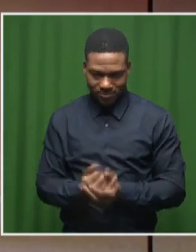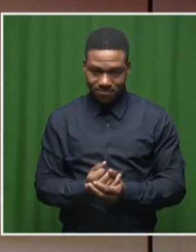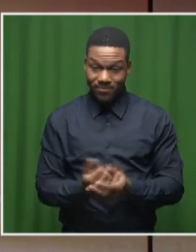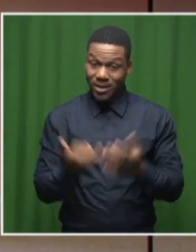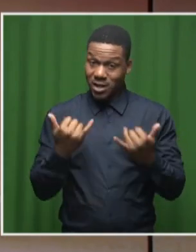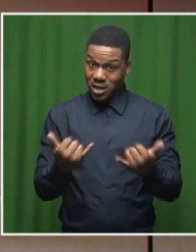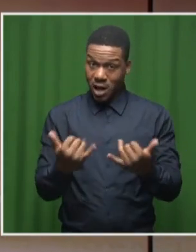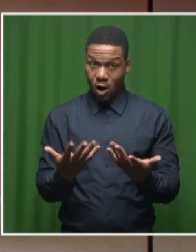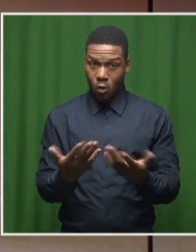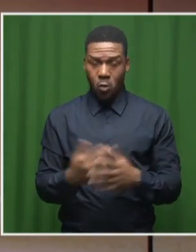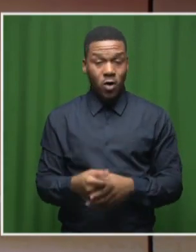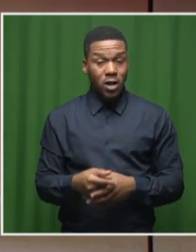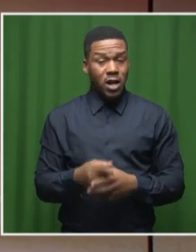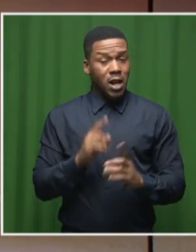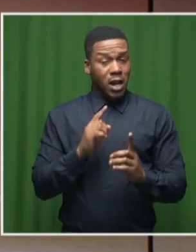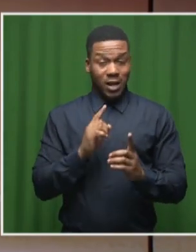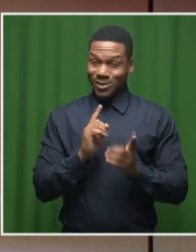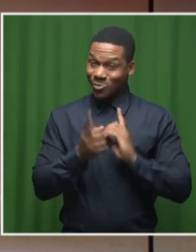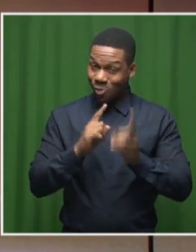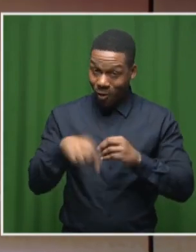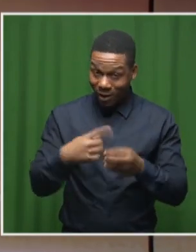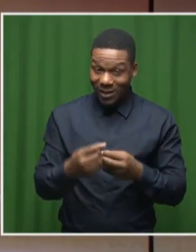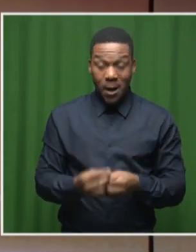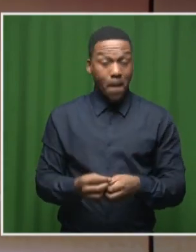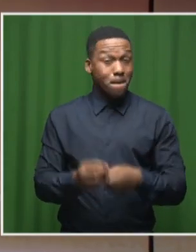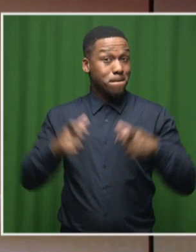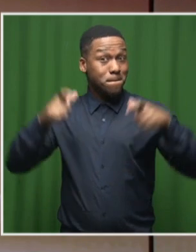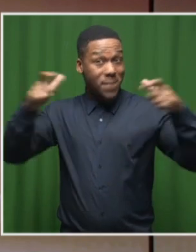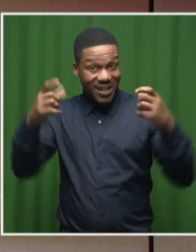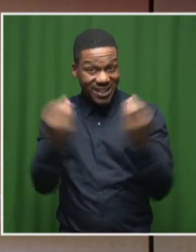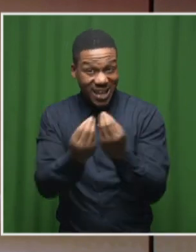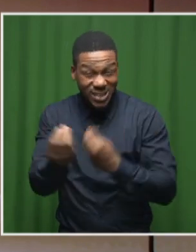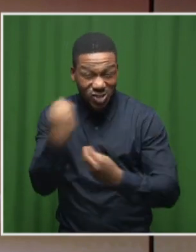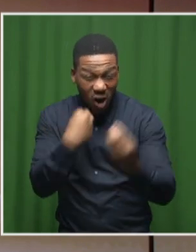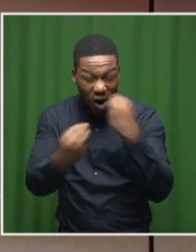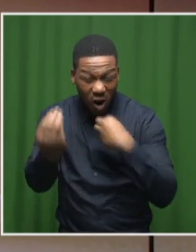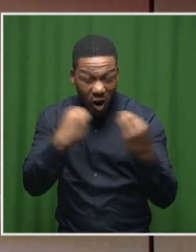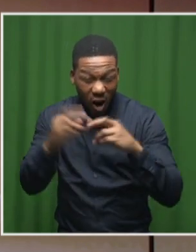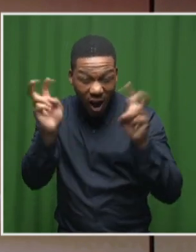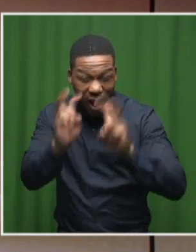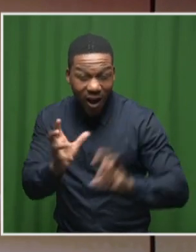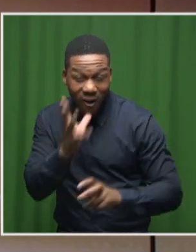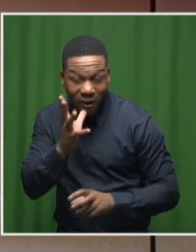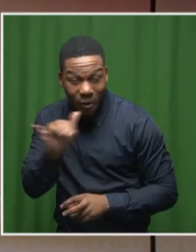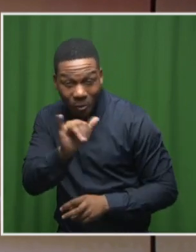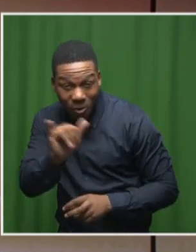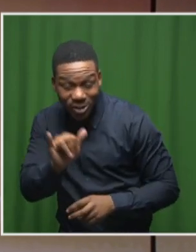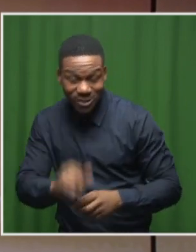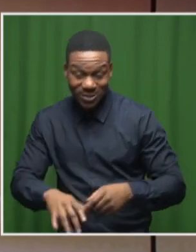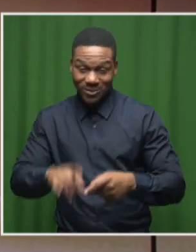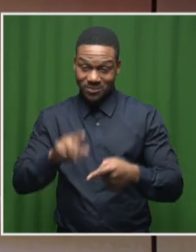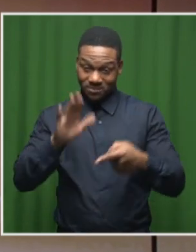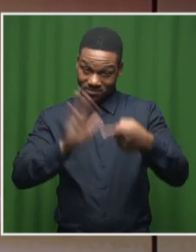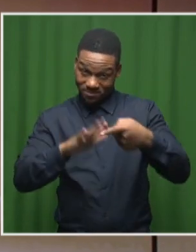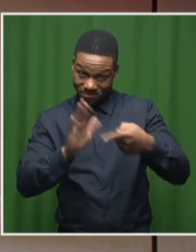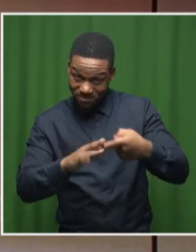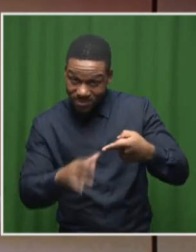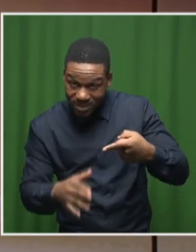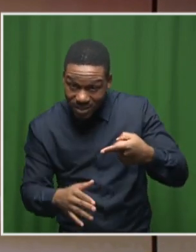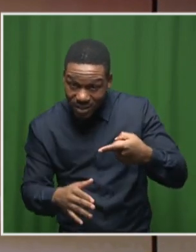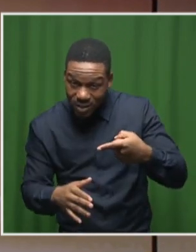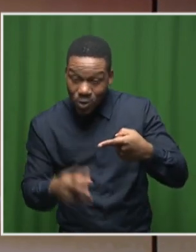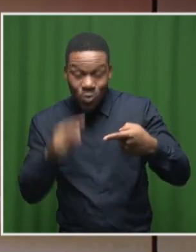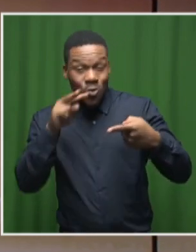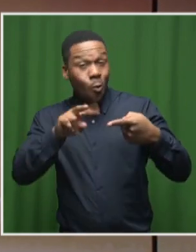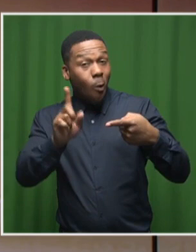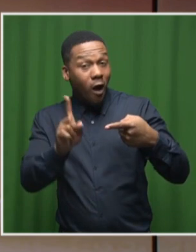The big showers of electricity, nice word, got to use it, that just eats your electricity away. You're